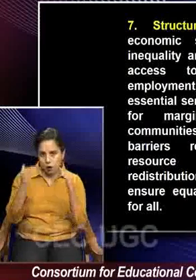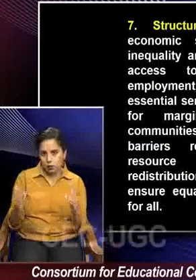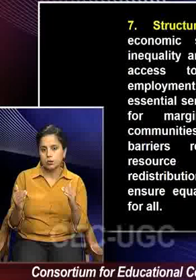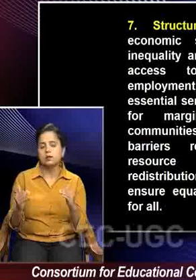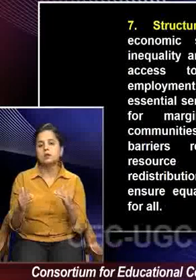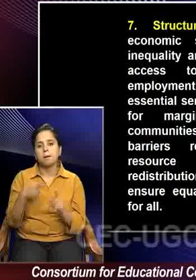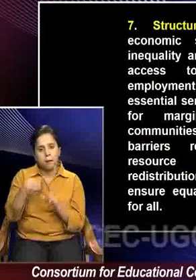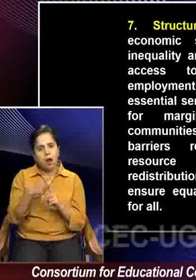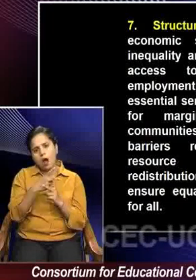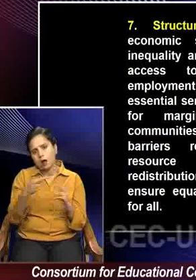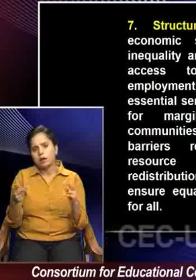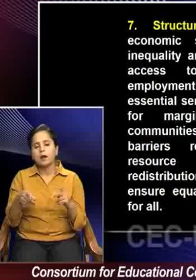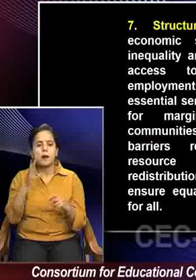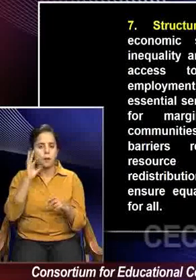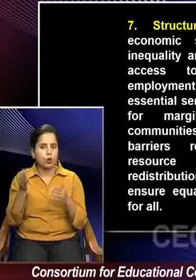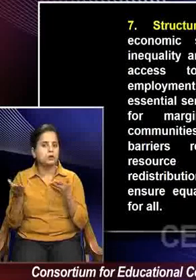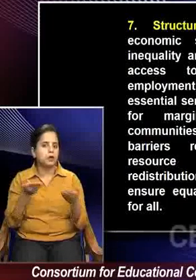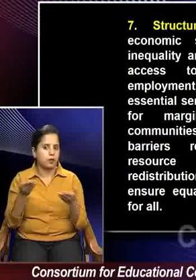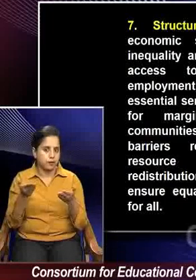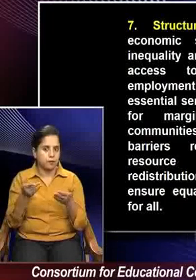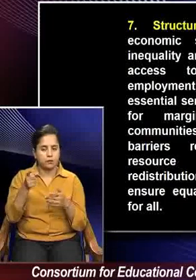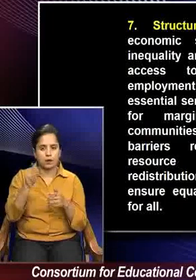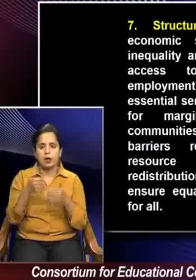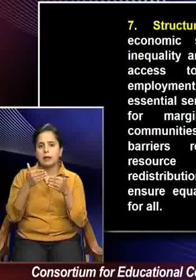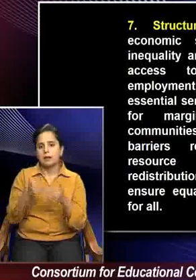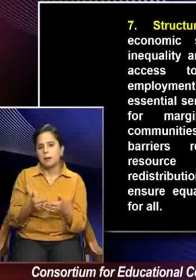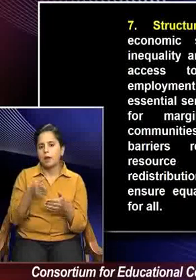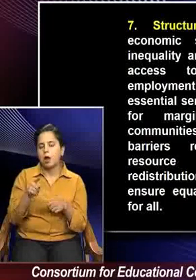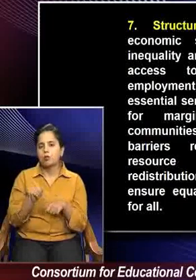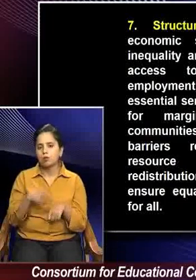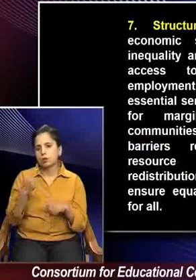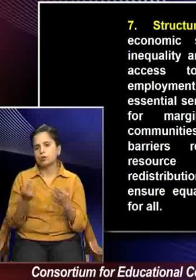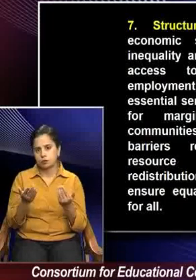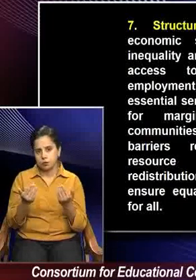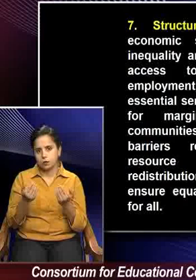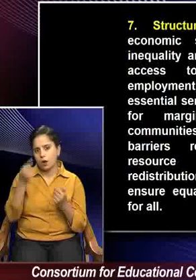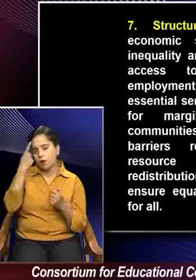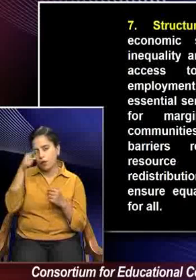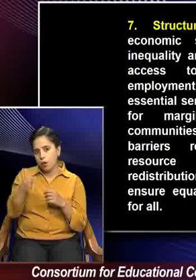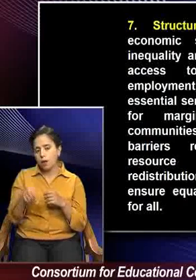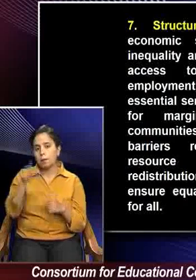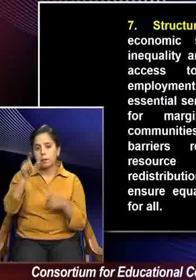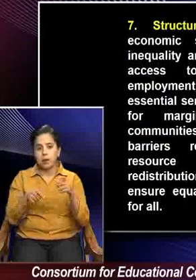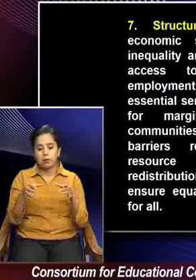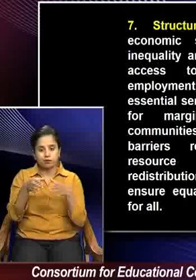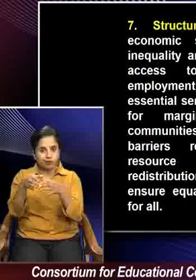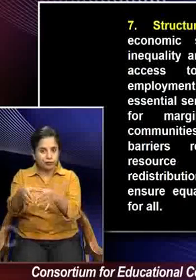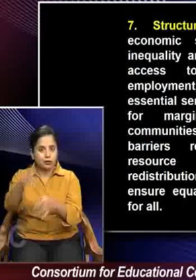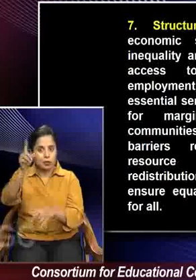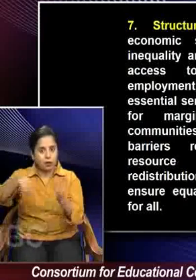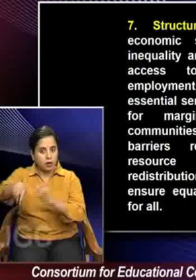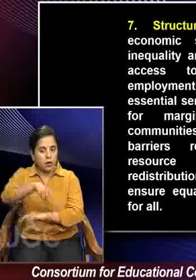and other essential services can limit the opportunities for marginalized individuals